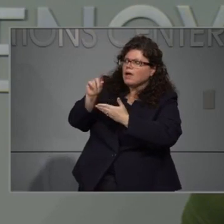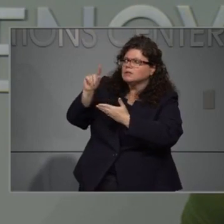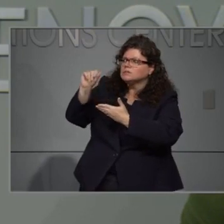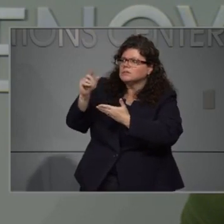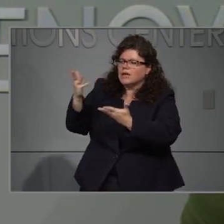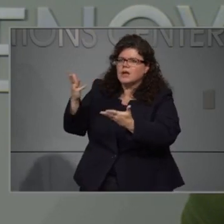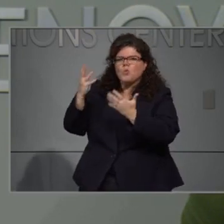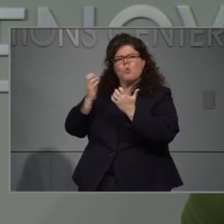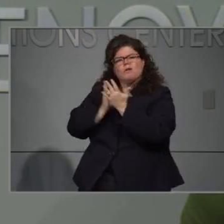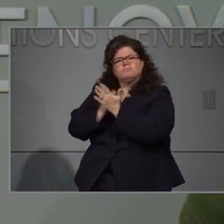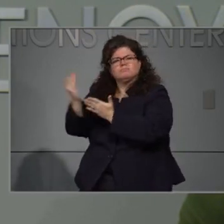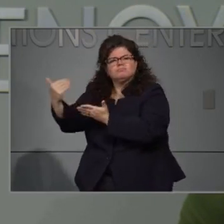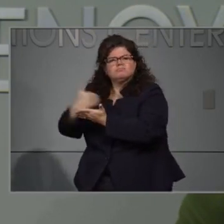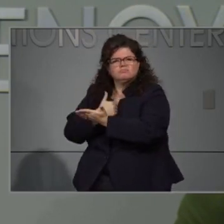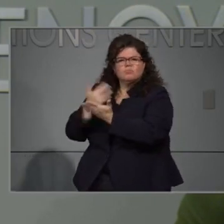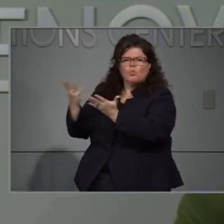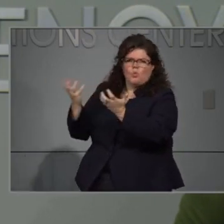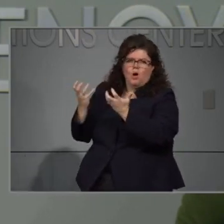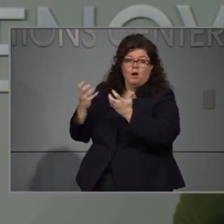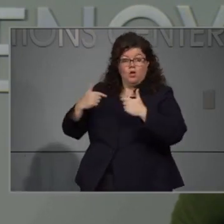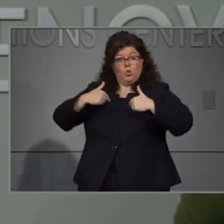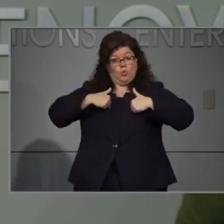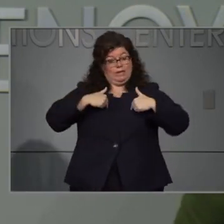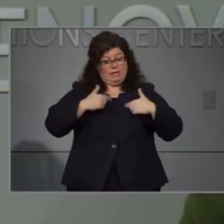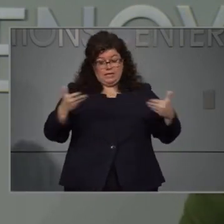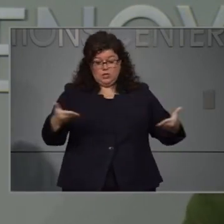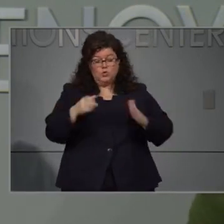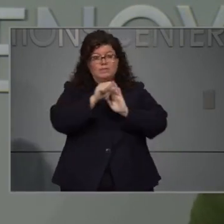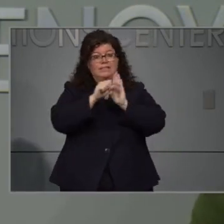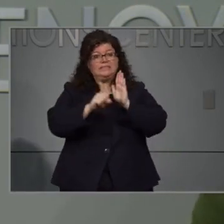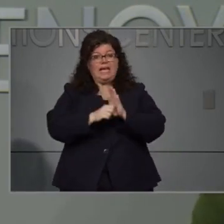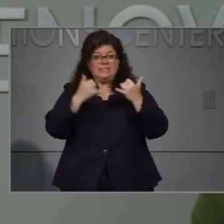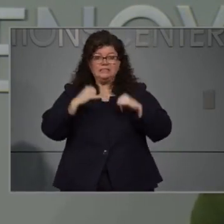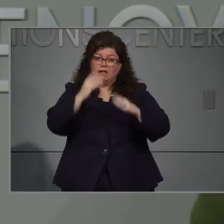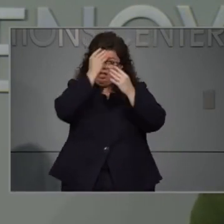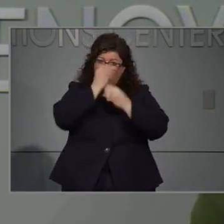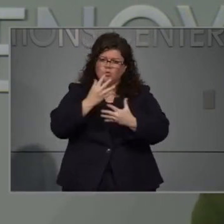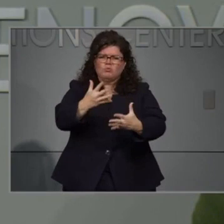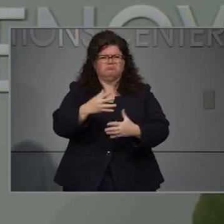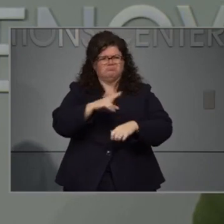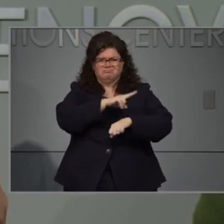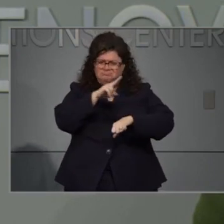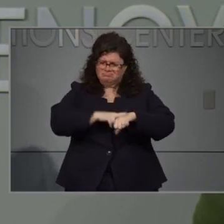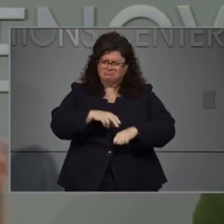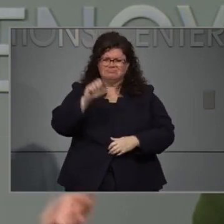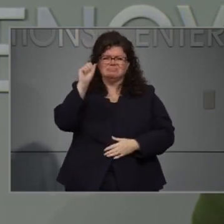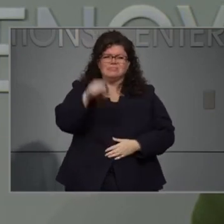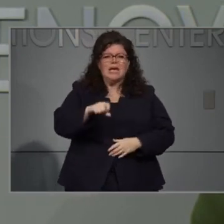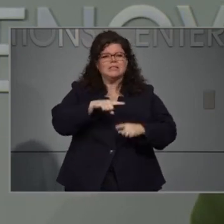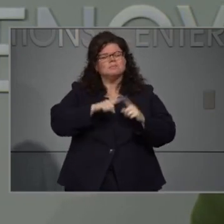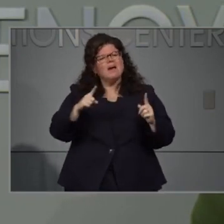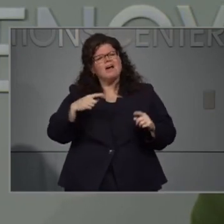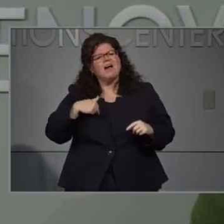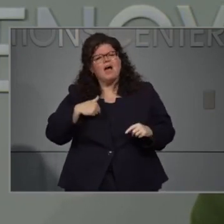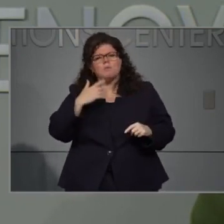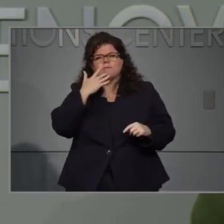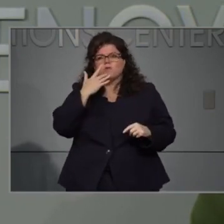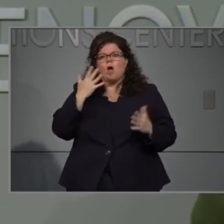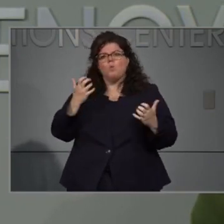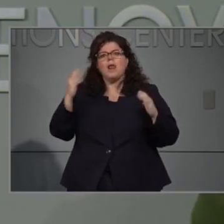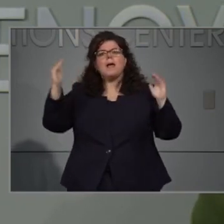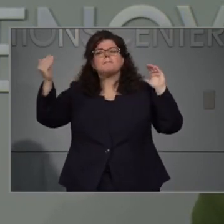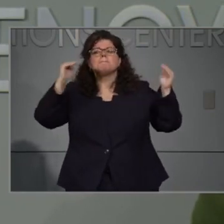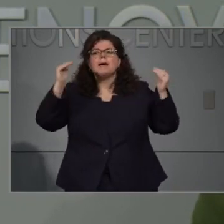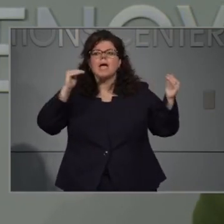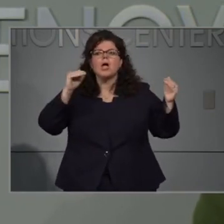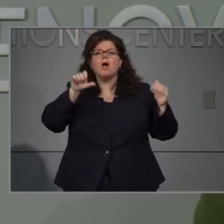want. We will continue to be transparent at the state level, but I think it always helps for us to be able to compare to what's going on in other states